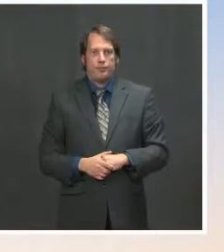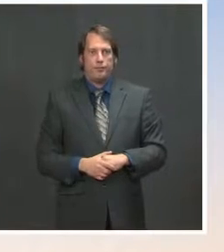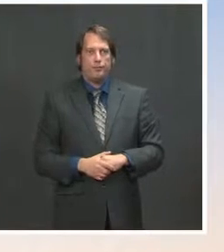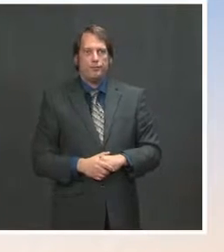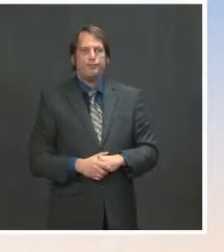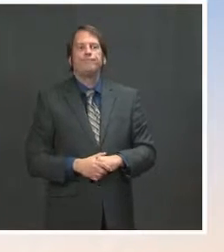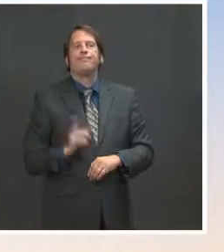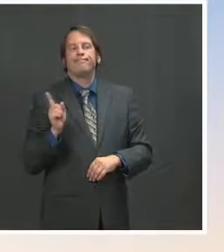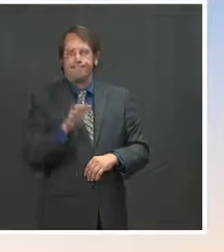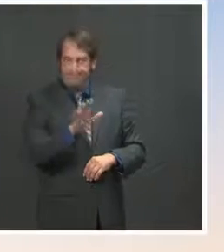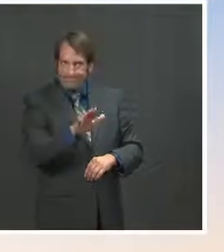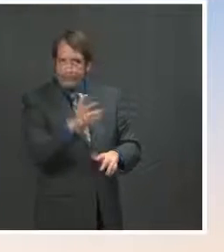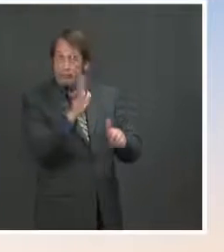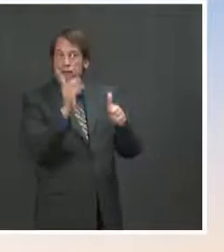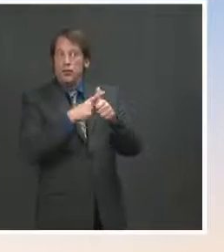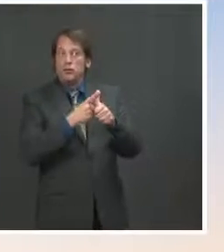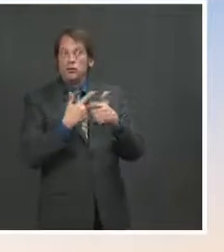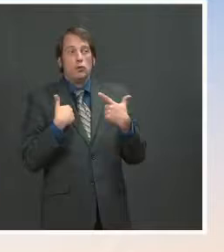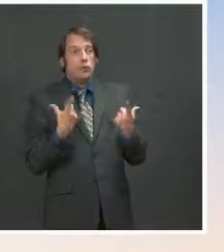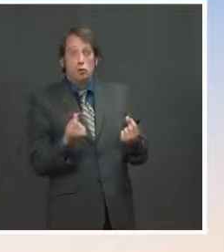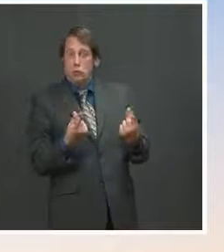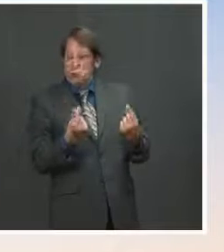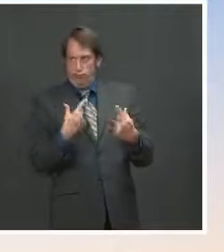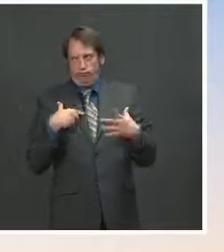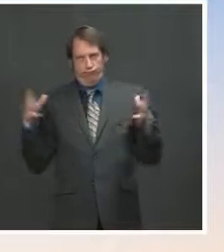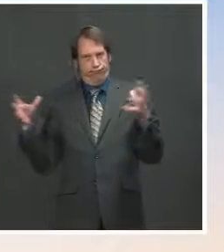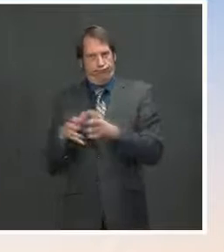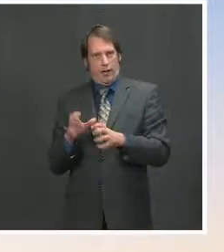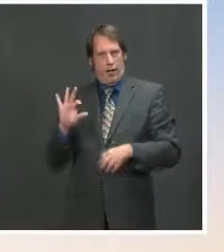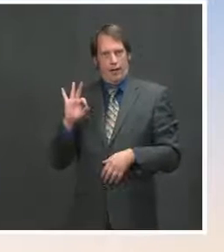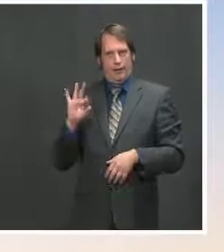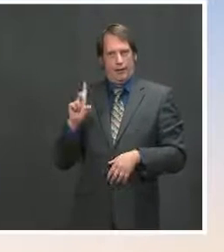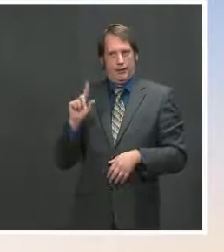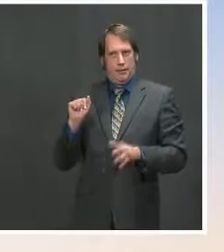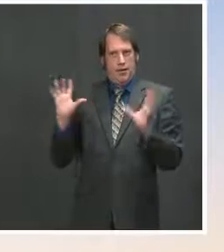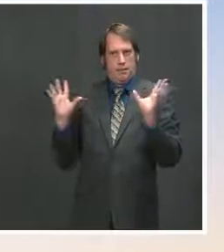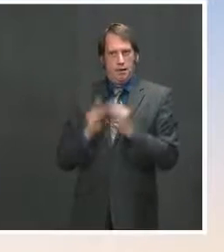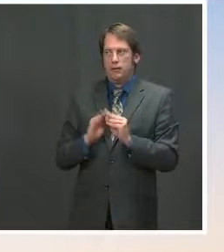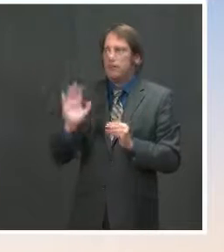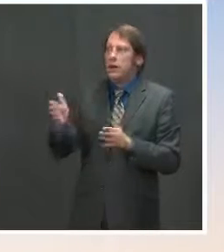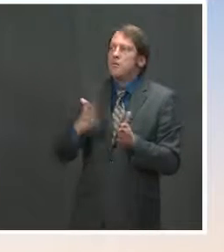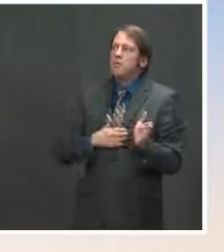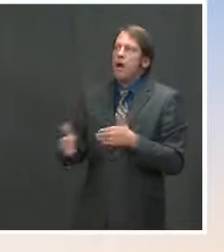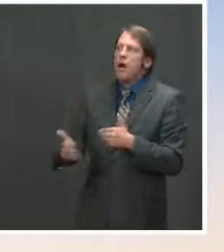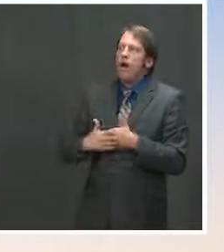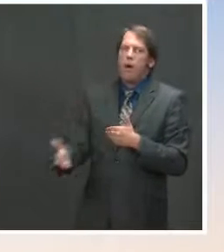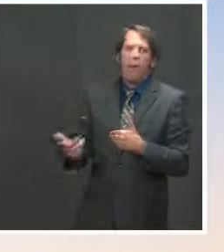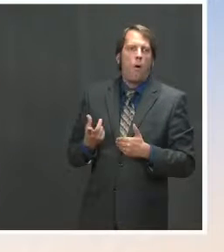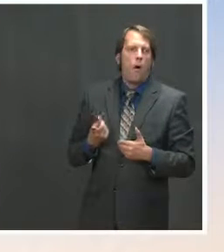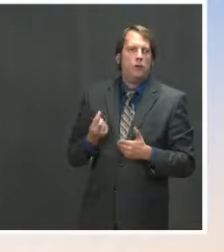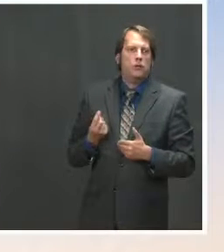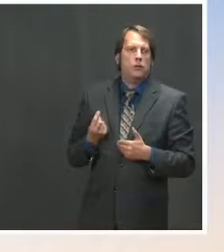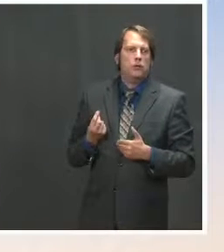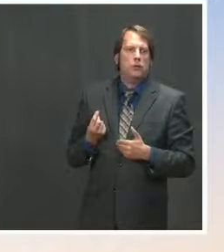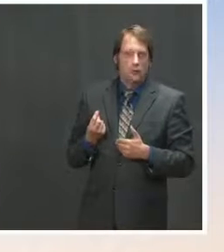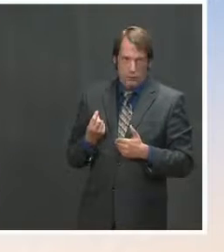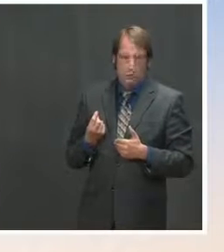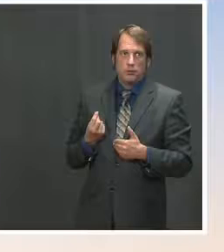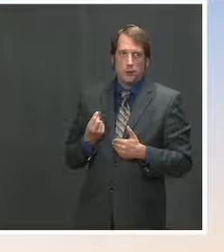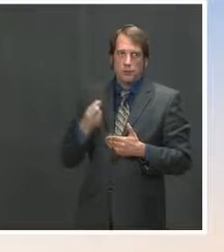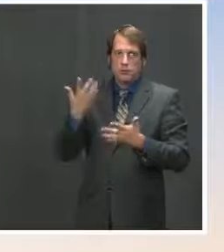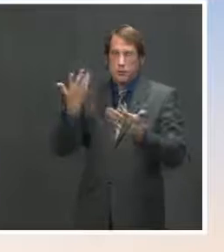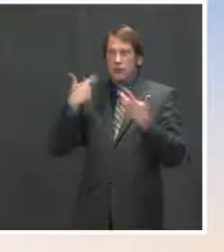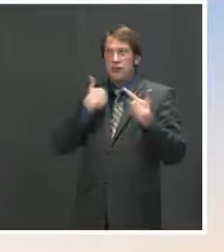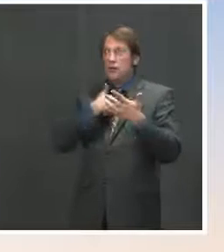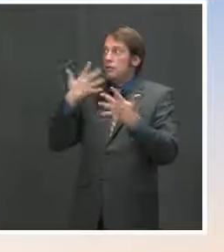path forward. As we look at our own preparedness here, we have ordered enough supply to ensure we can